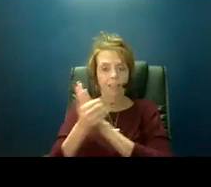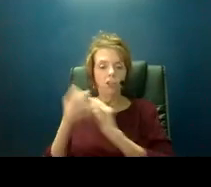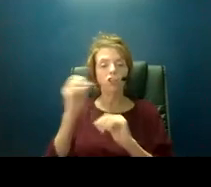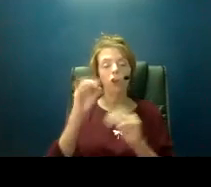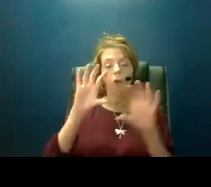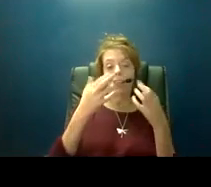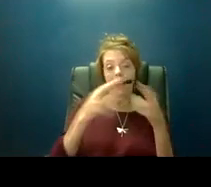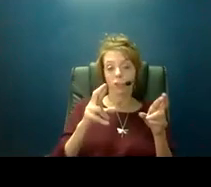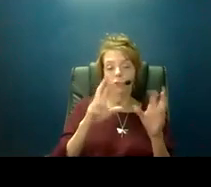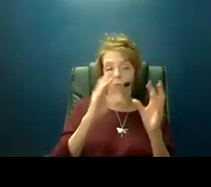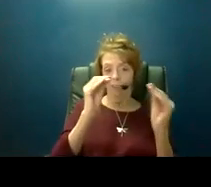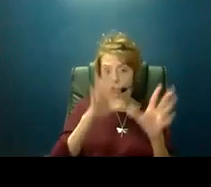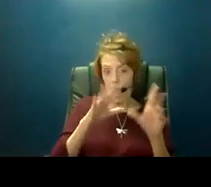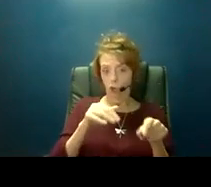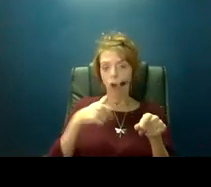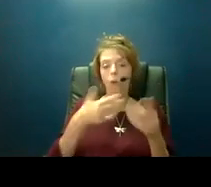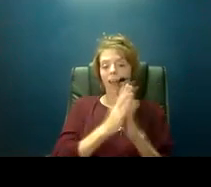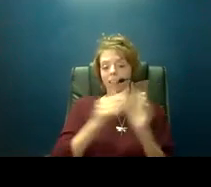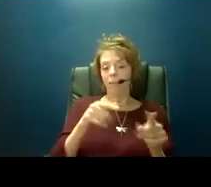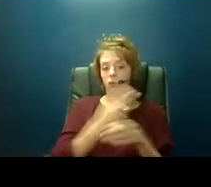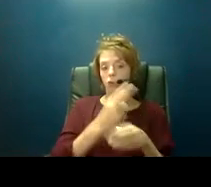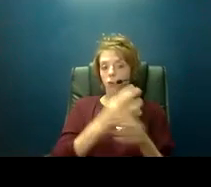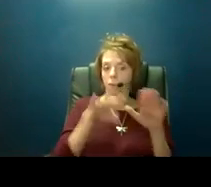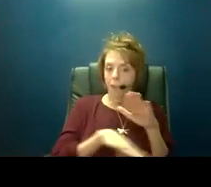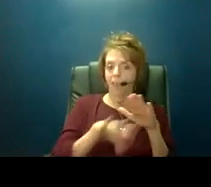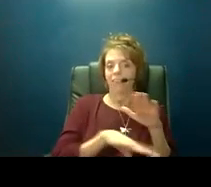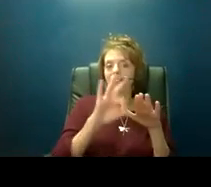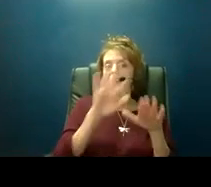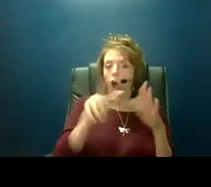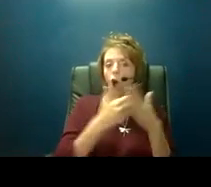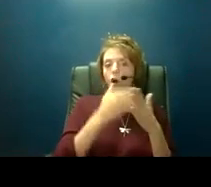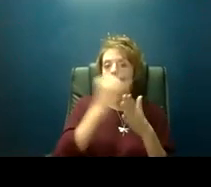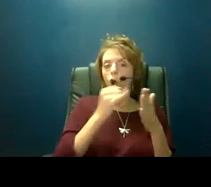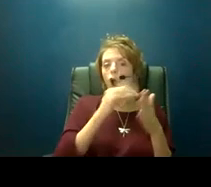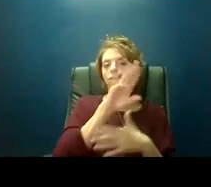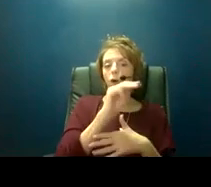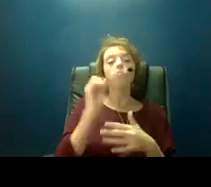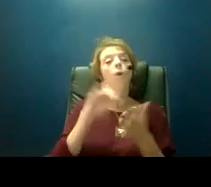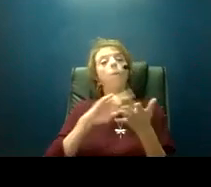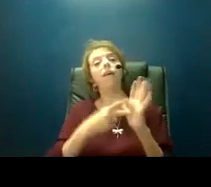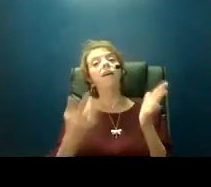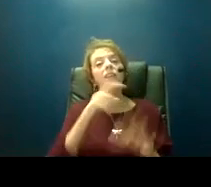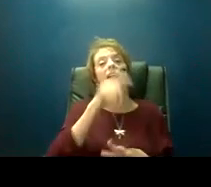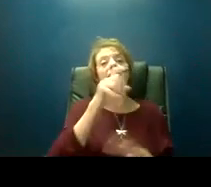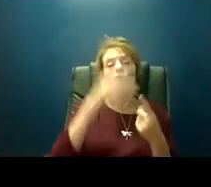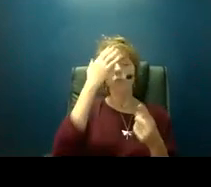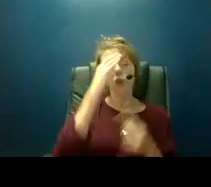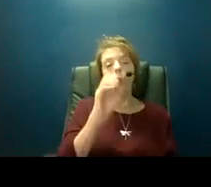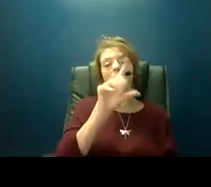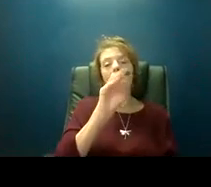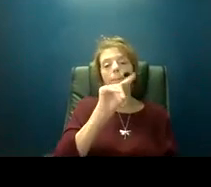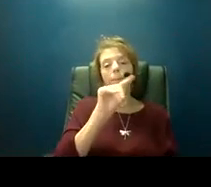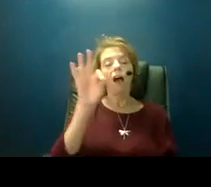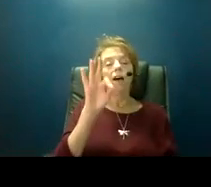classroom teacher we're asking them to use the basics of all art forms. So they need to know the elements of visual arts